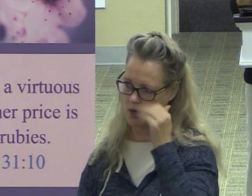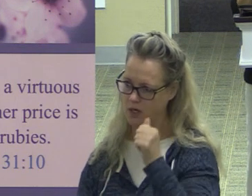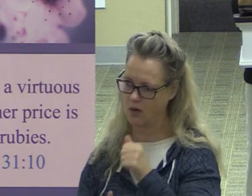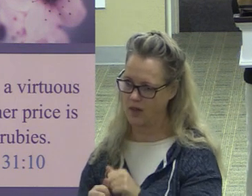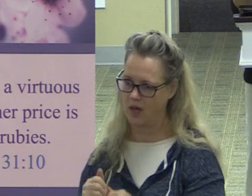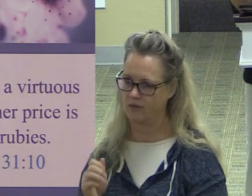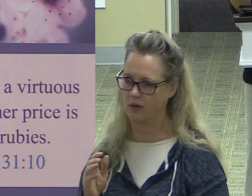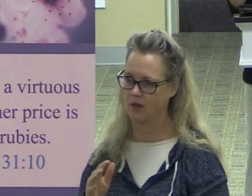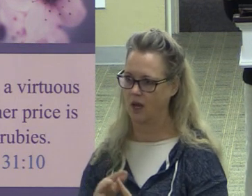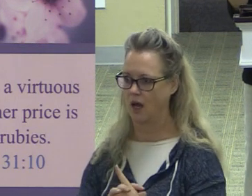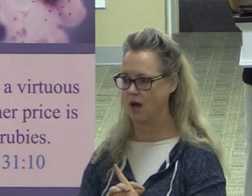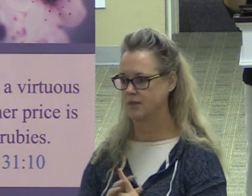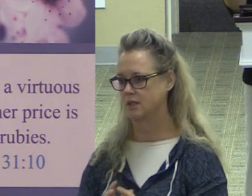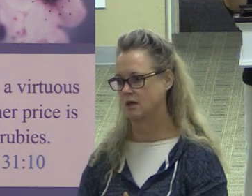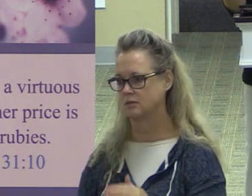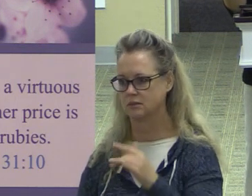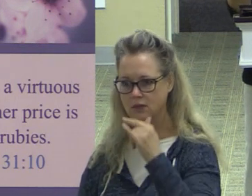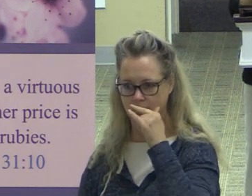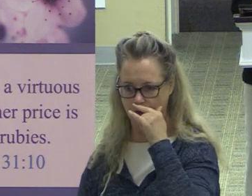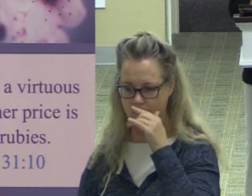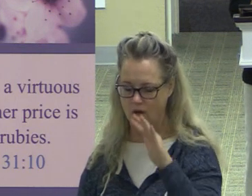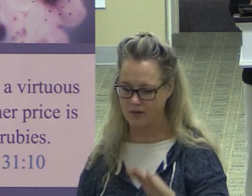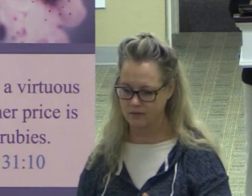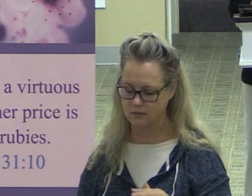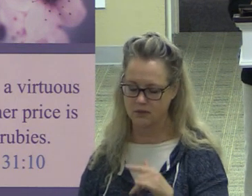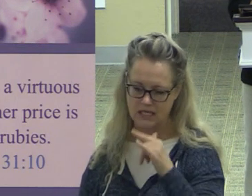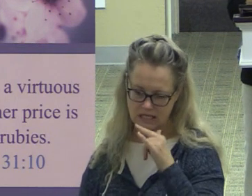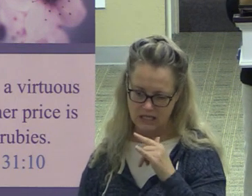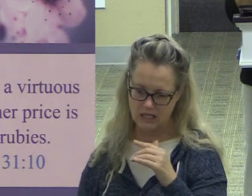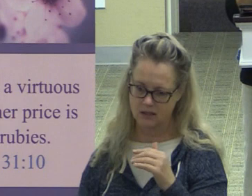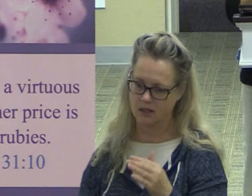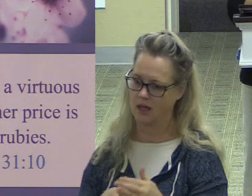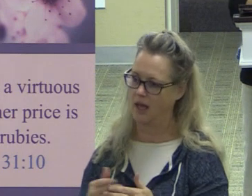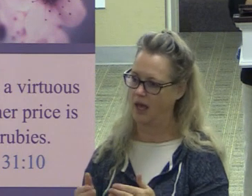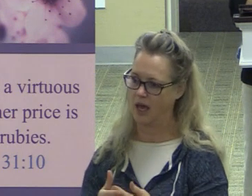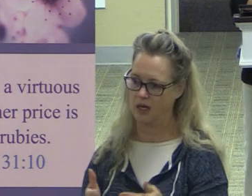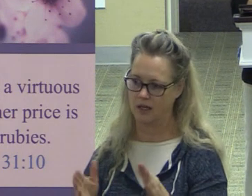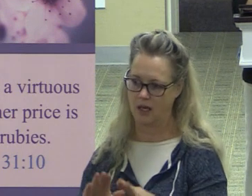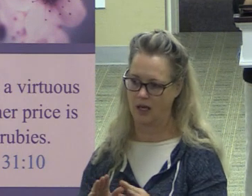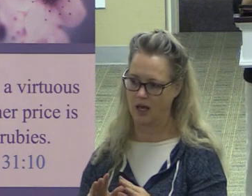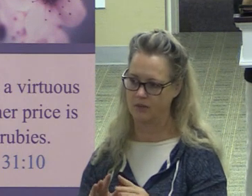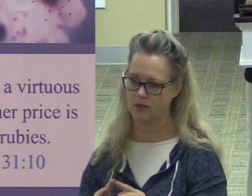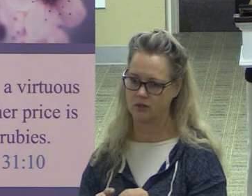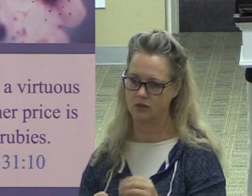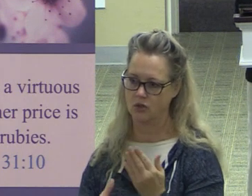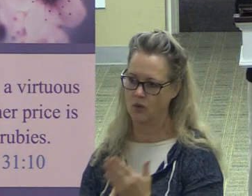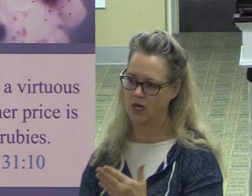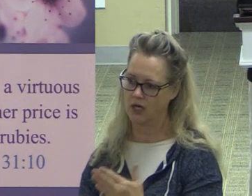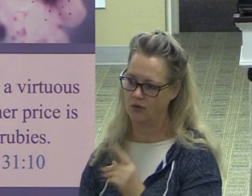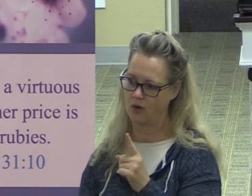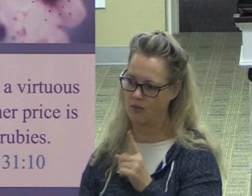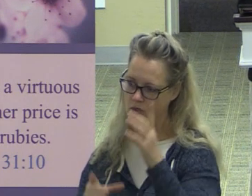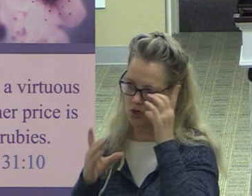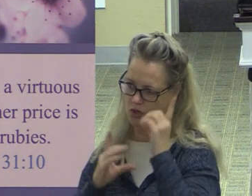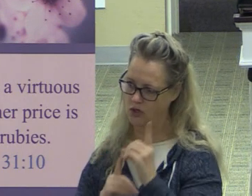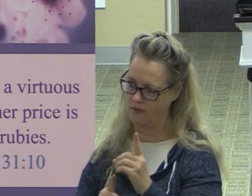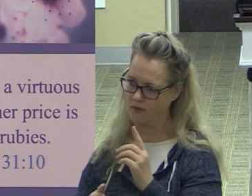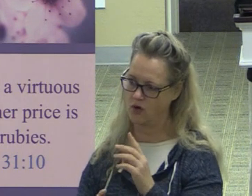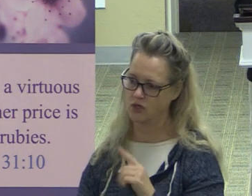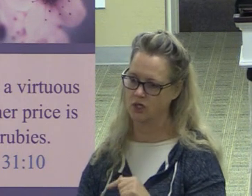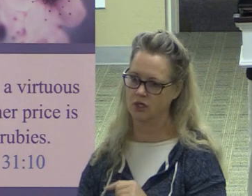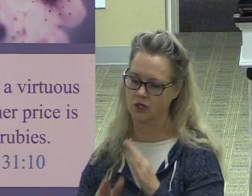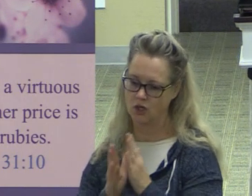especially if you have kids, even if you don't, it's going to happen. Anything's going to come up to interrupt your devotion time, your prayer